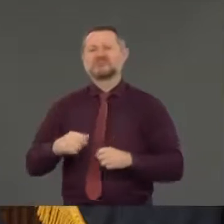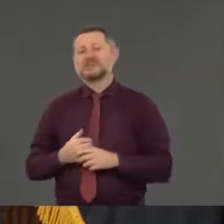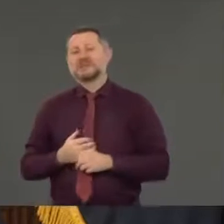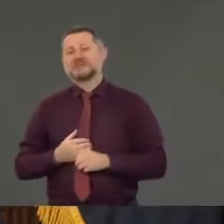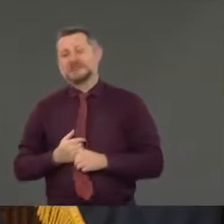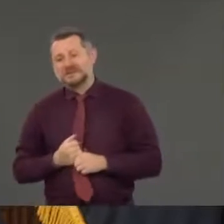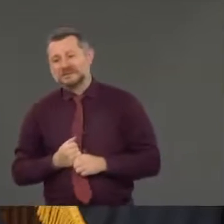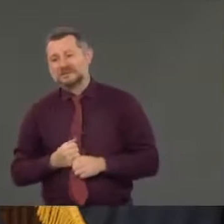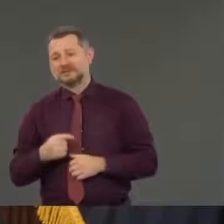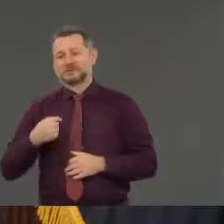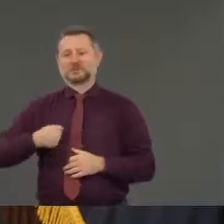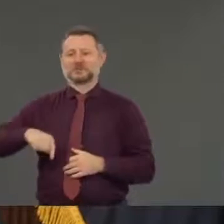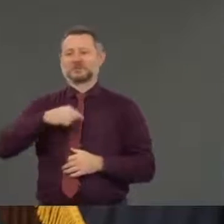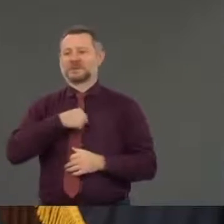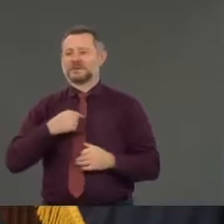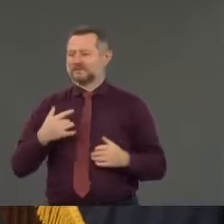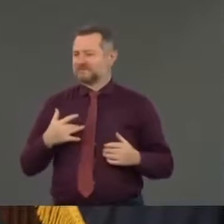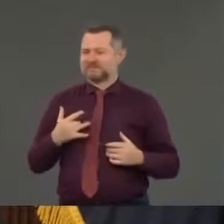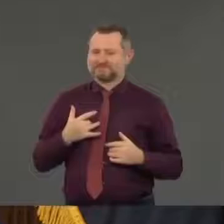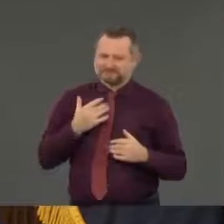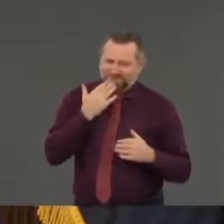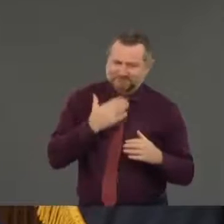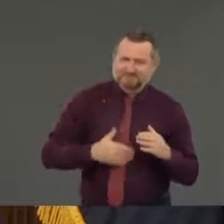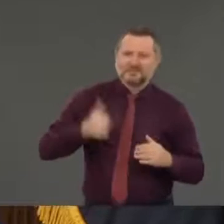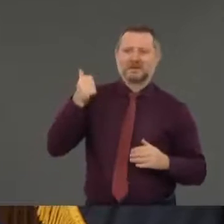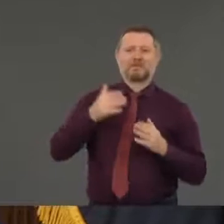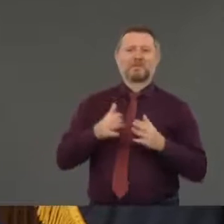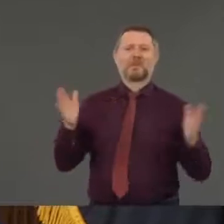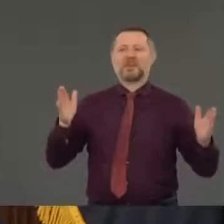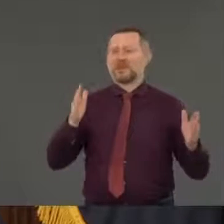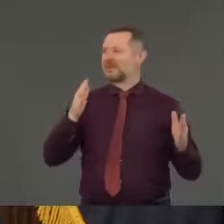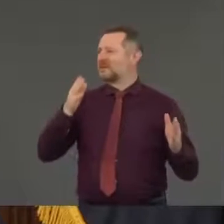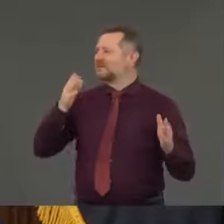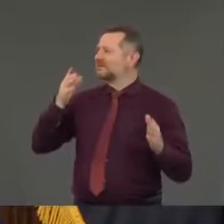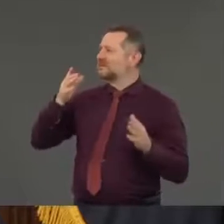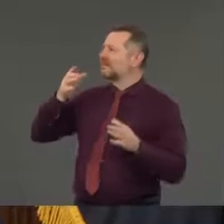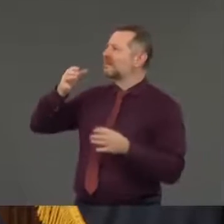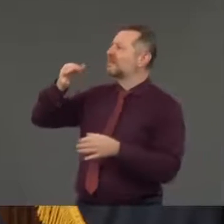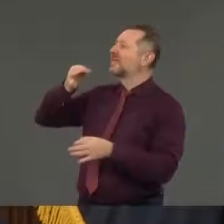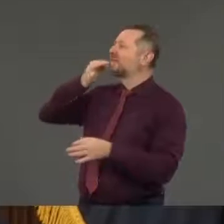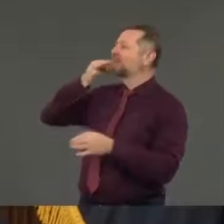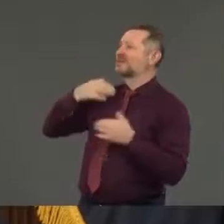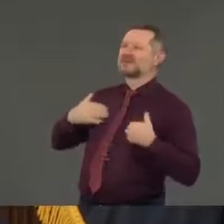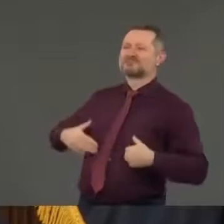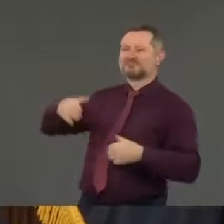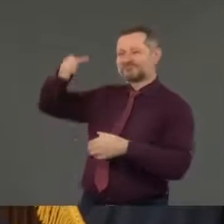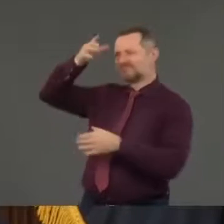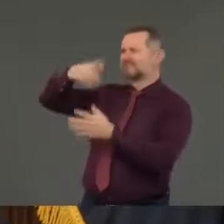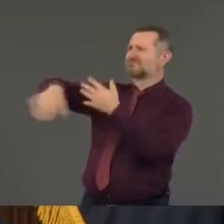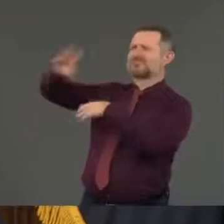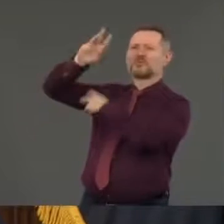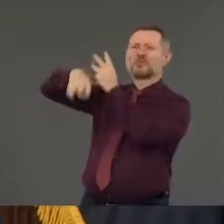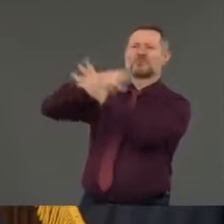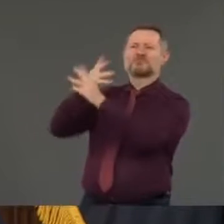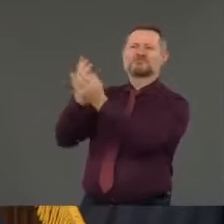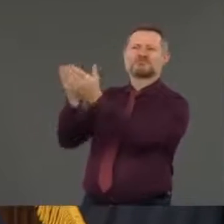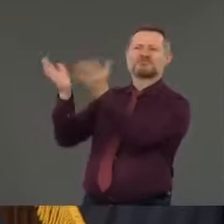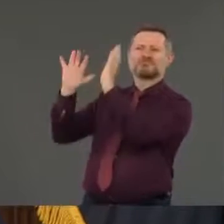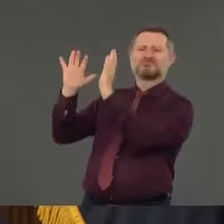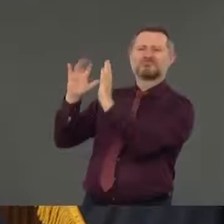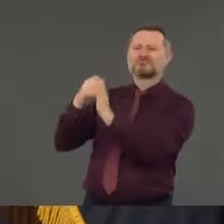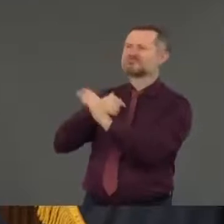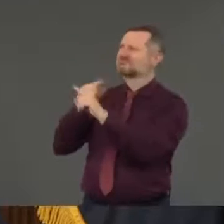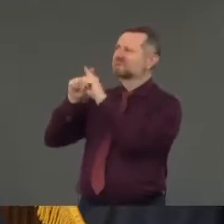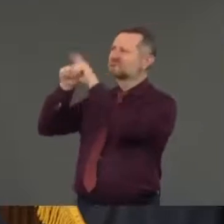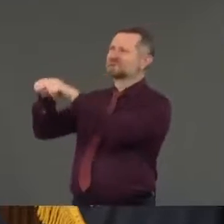the best public health experts, I think, available globally who we rely on